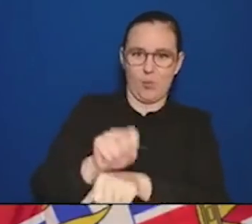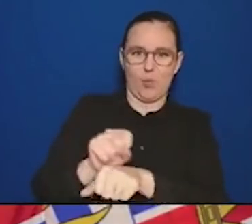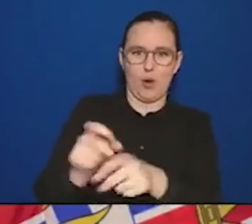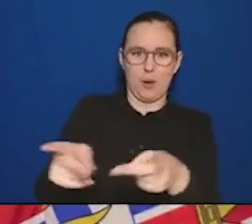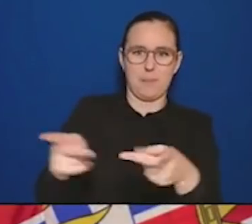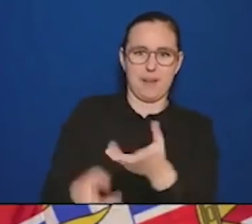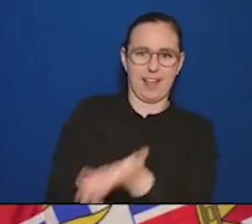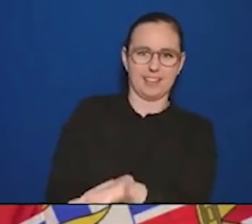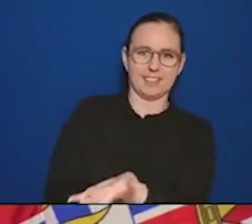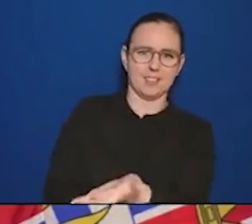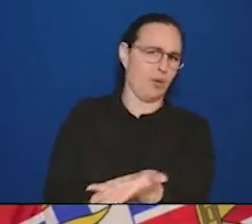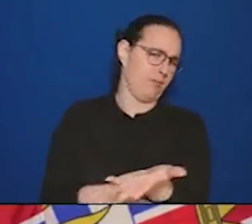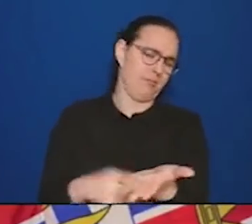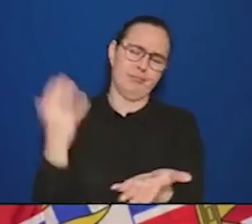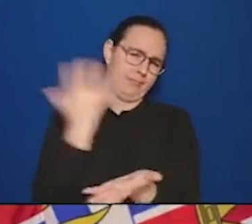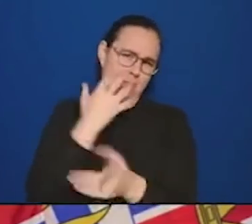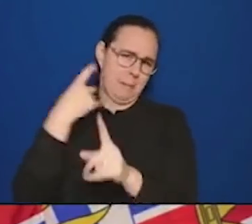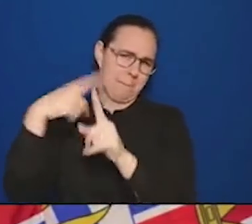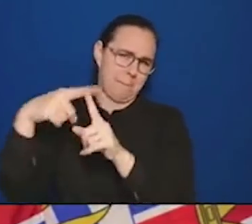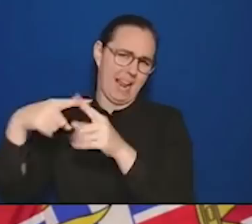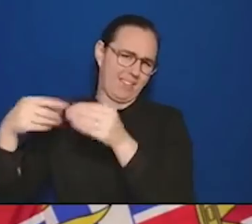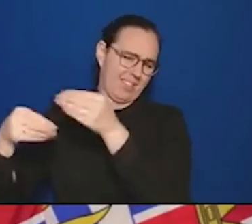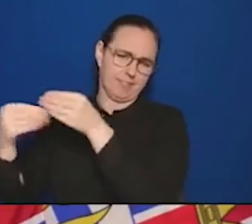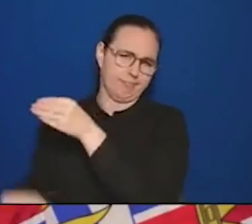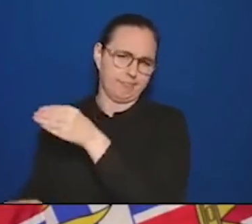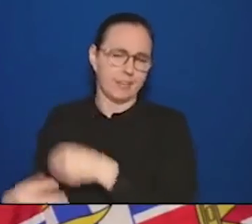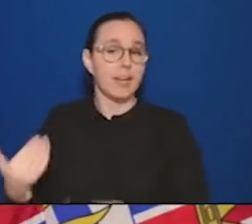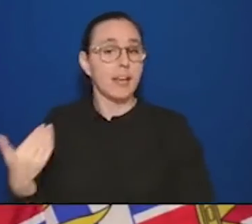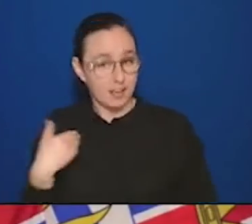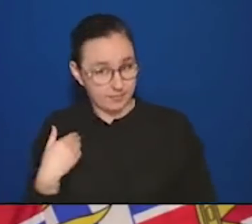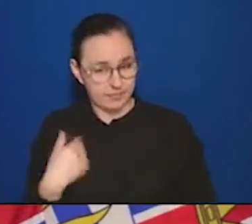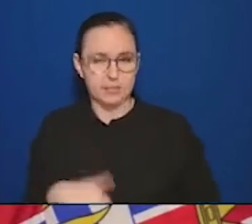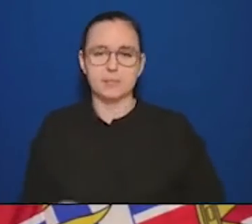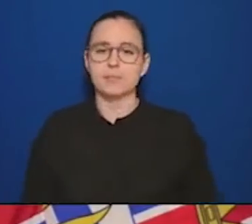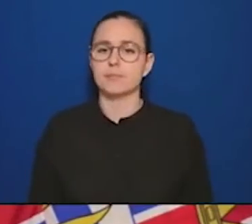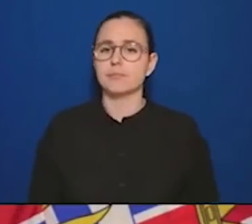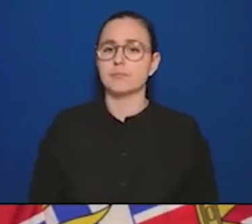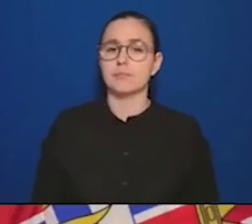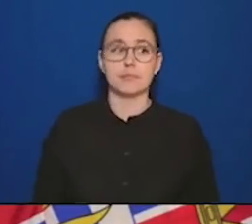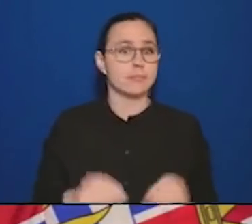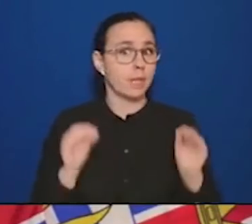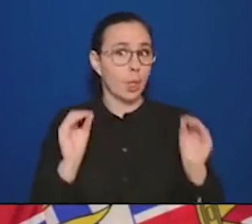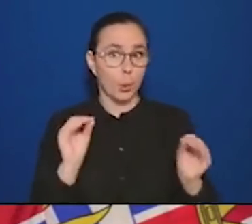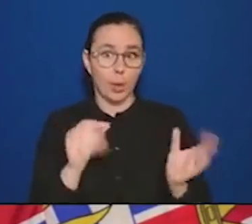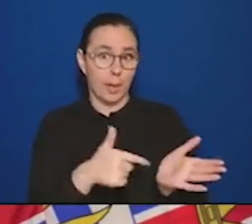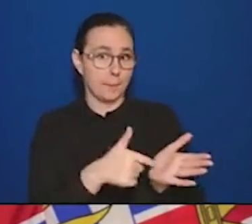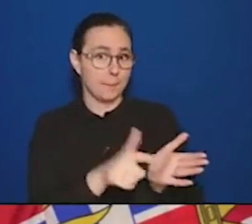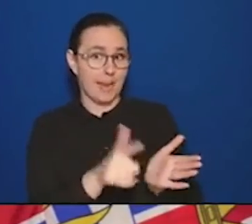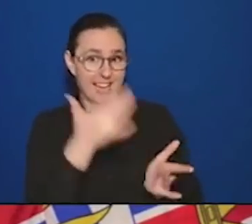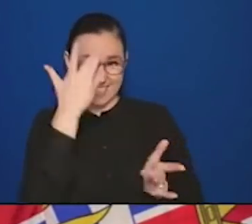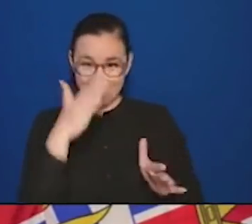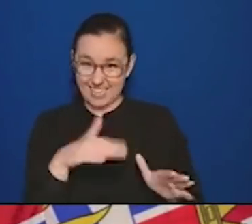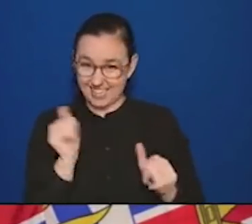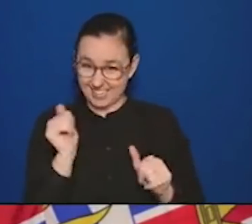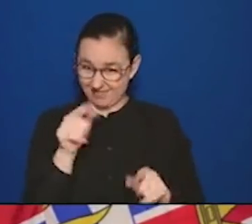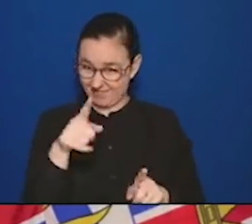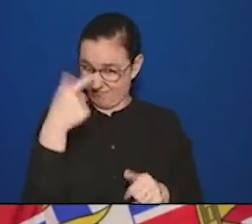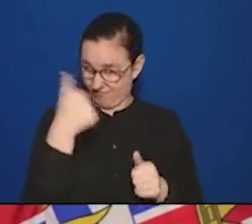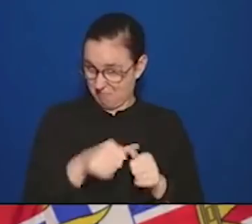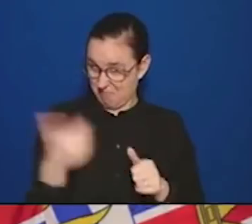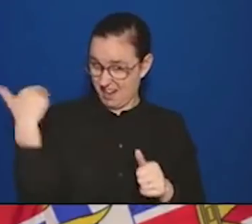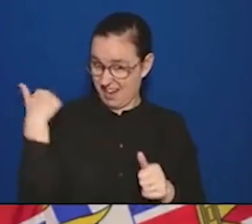not having paid sick leave provisions in British Columbia in April and May, in Fraser Health